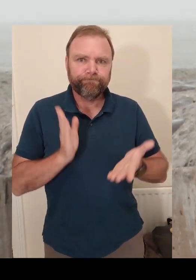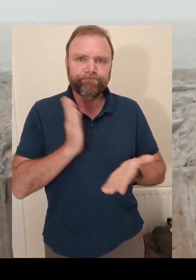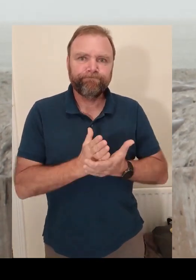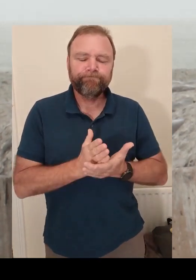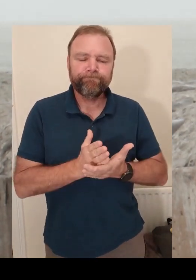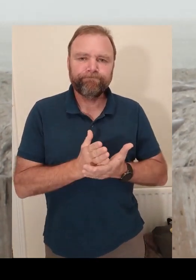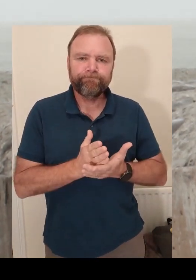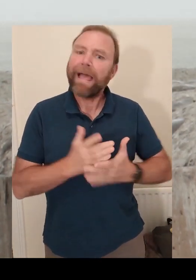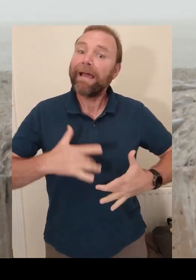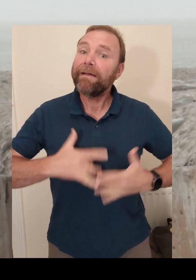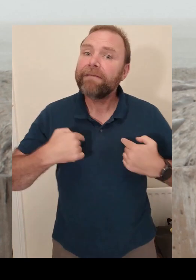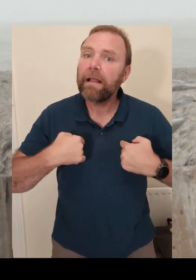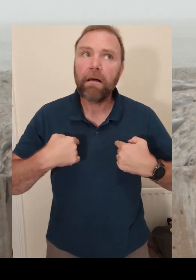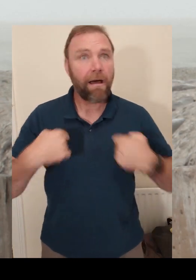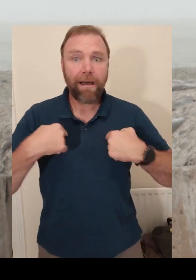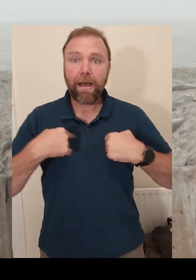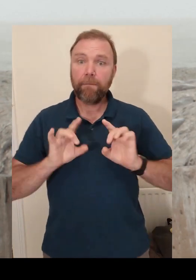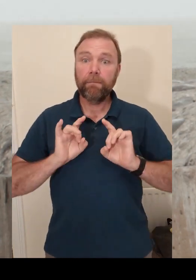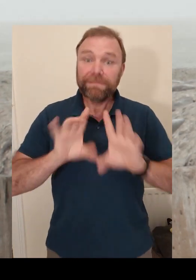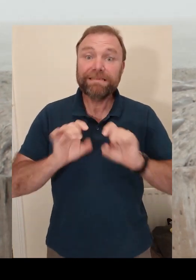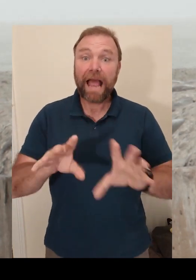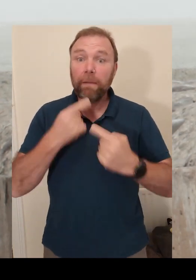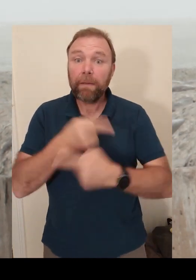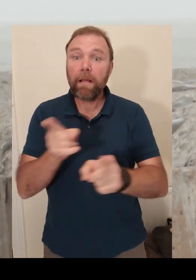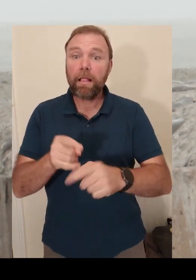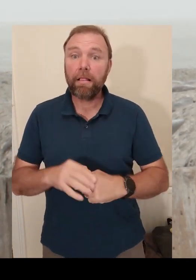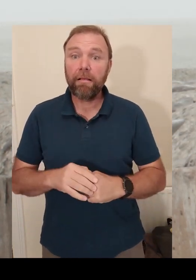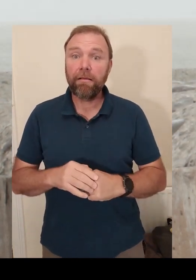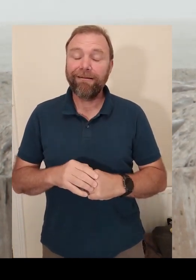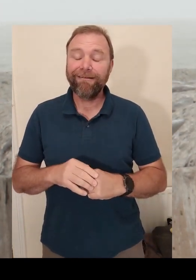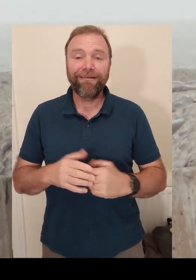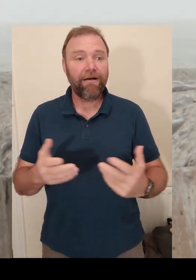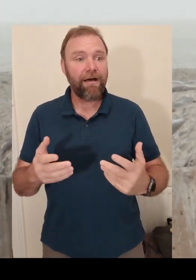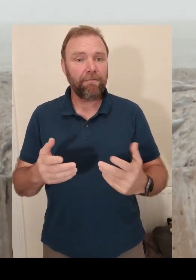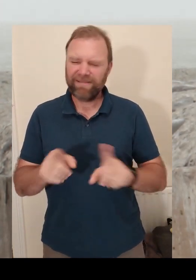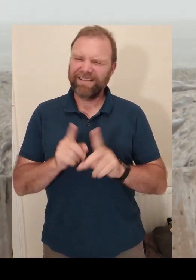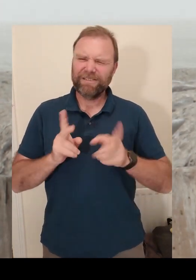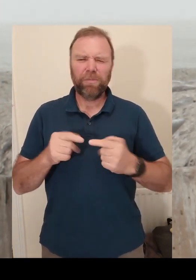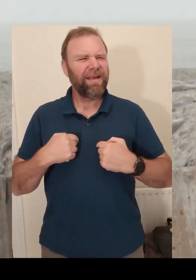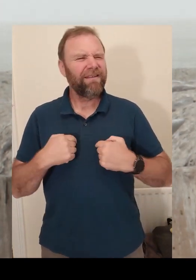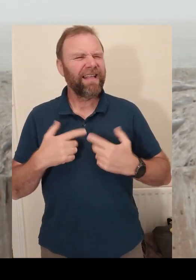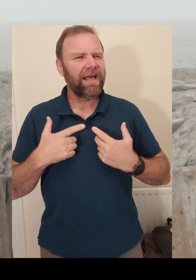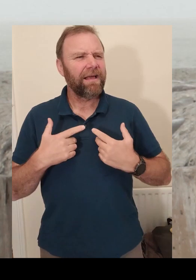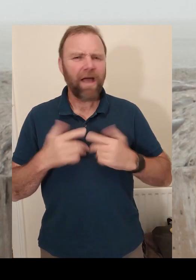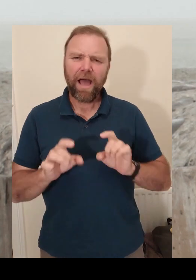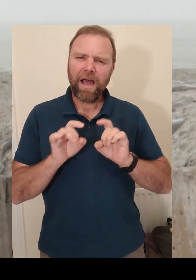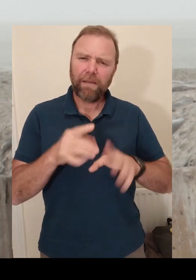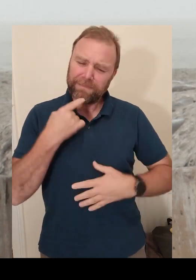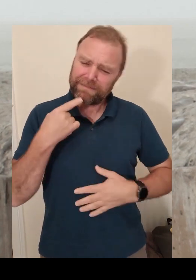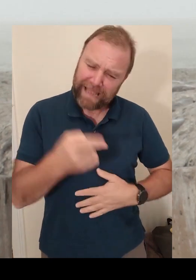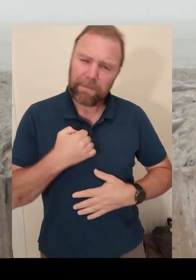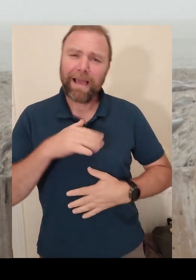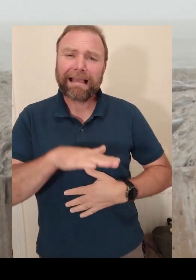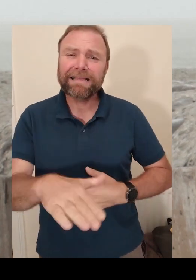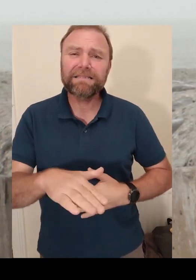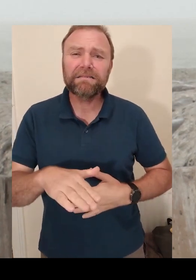real, and it kind of feels like you're telling people as the interpreter. You know, it kind of feels like